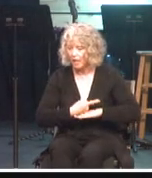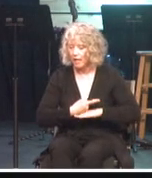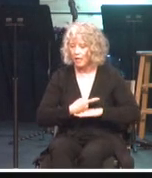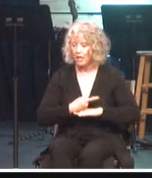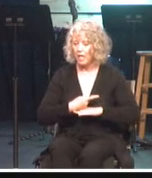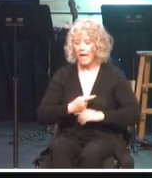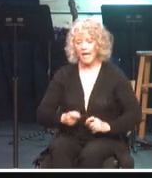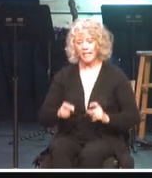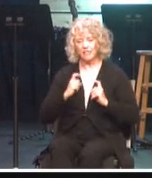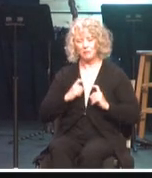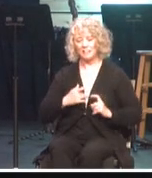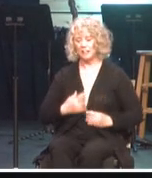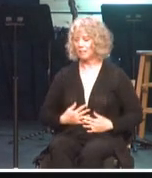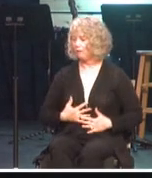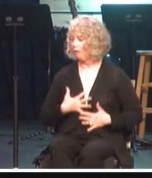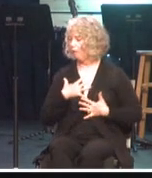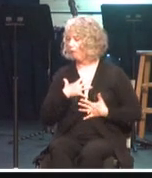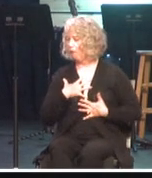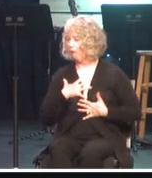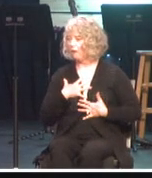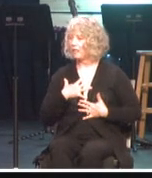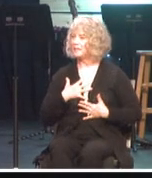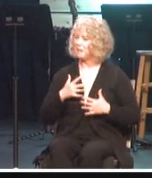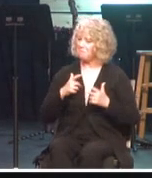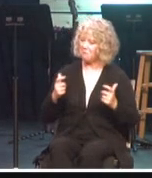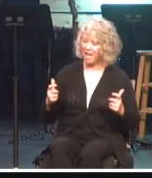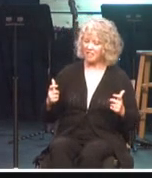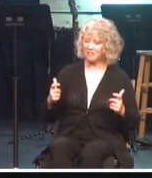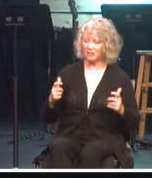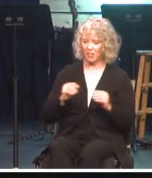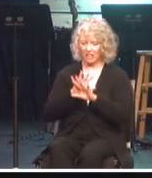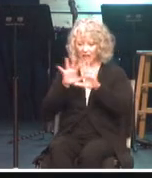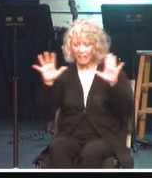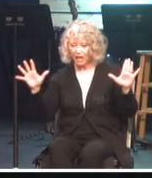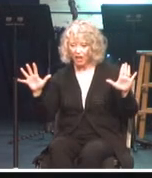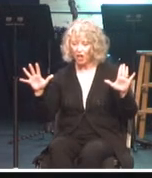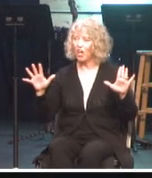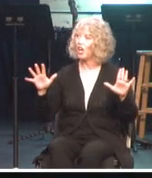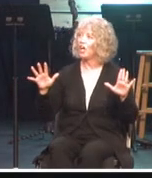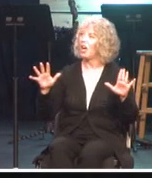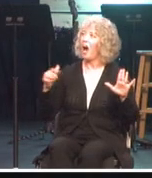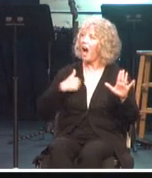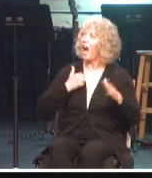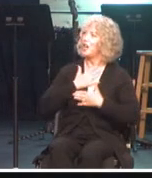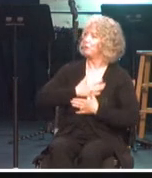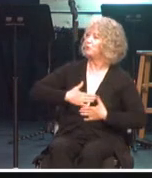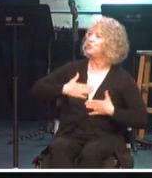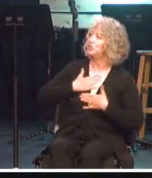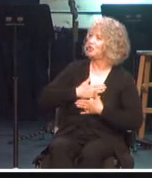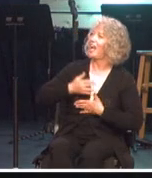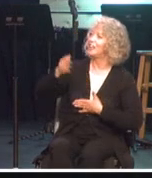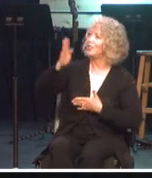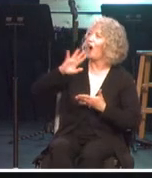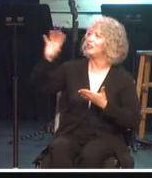Serves to lift me up by magnifying my appreciation of God's forgiving grace in my